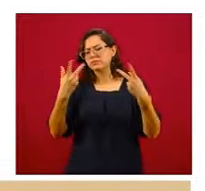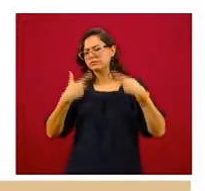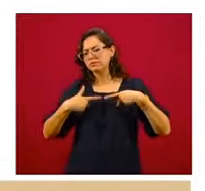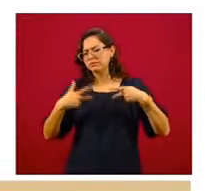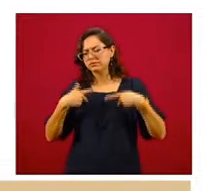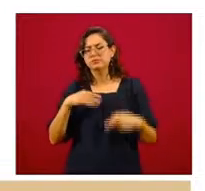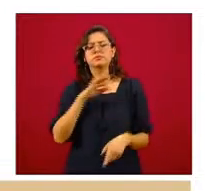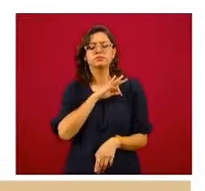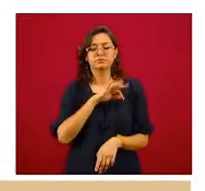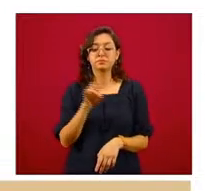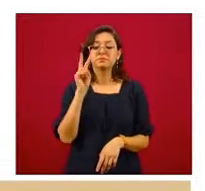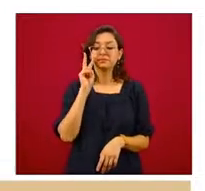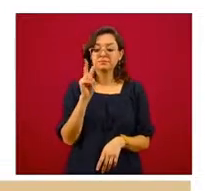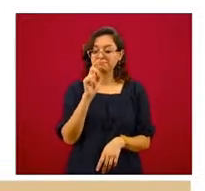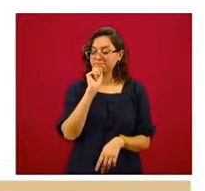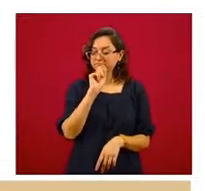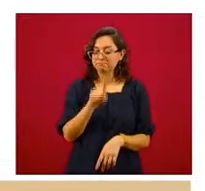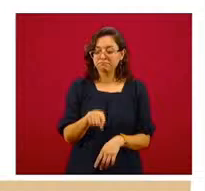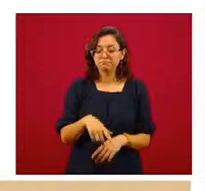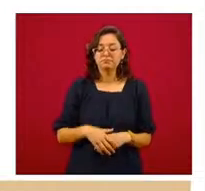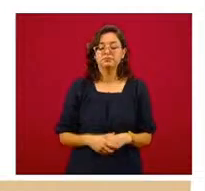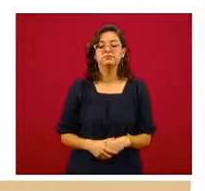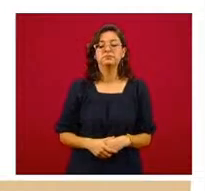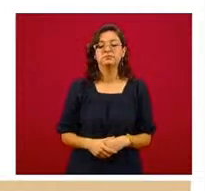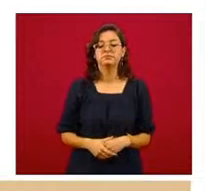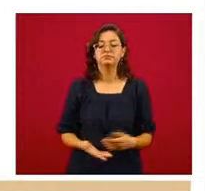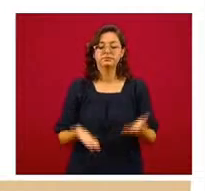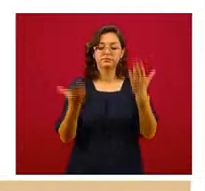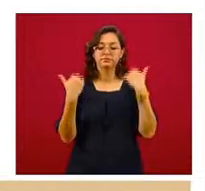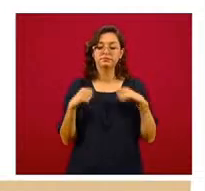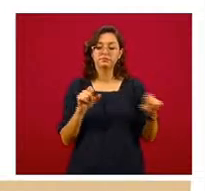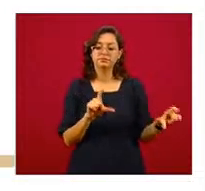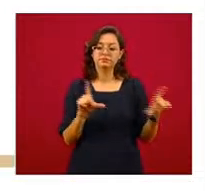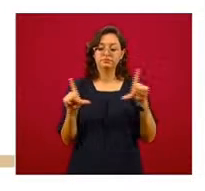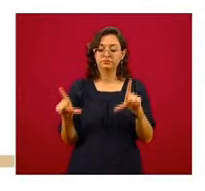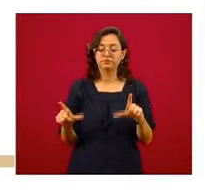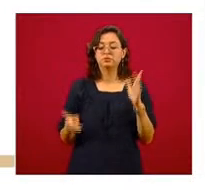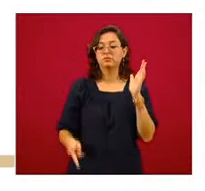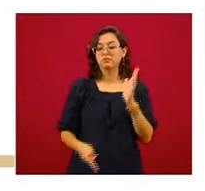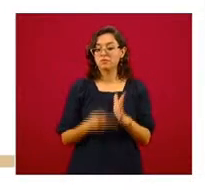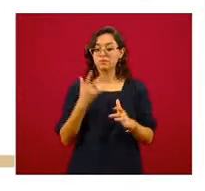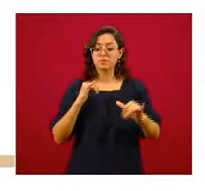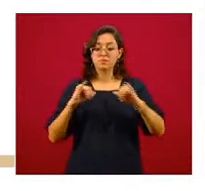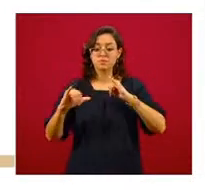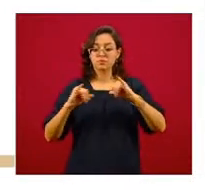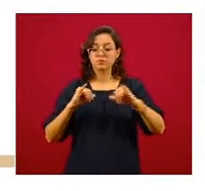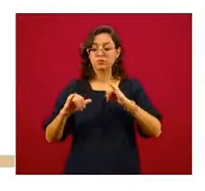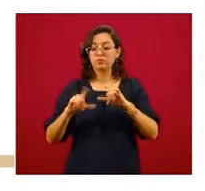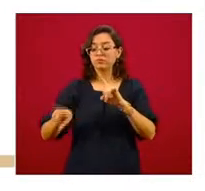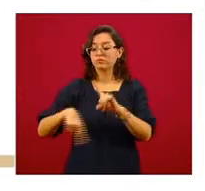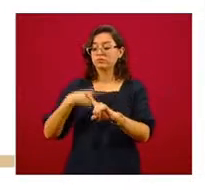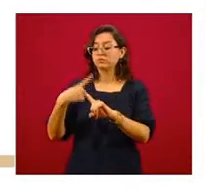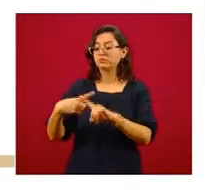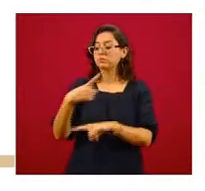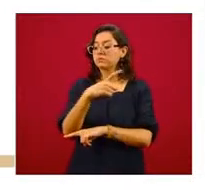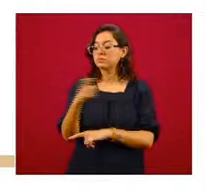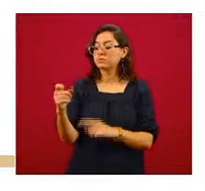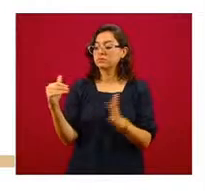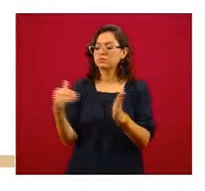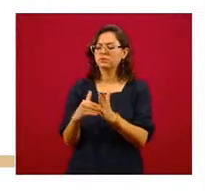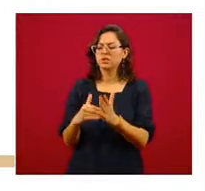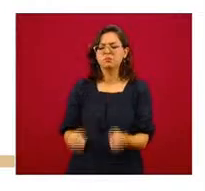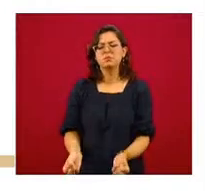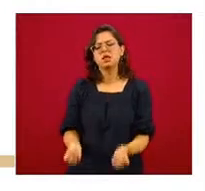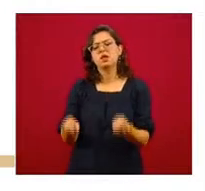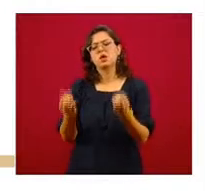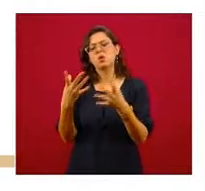in these states. This is also the map in this new slide, but this is the